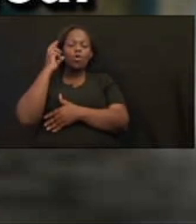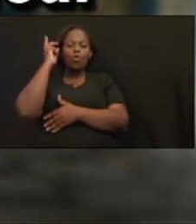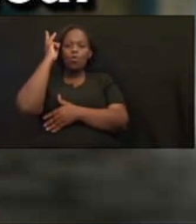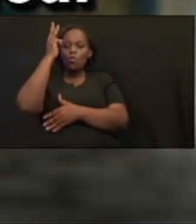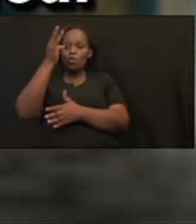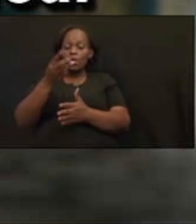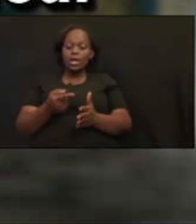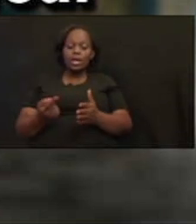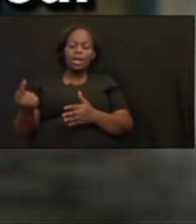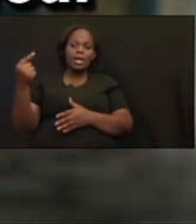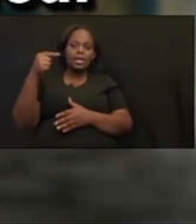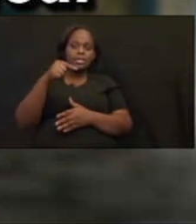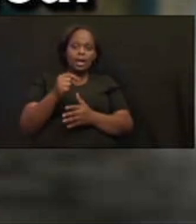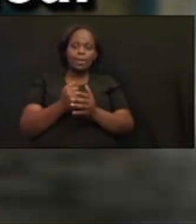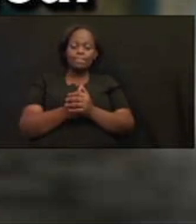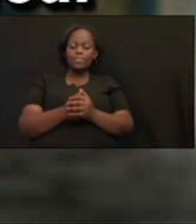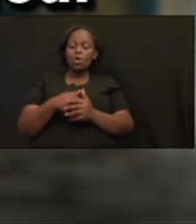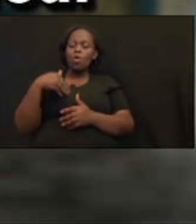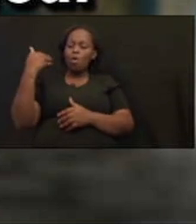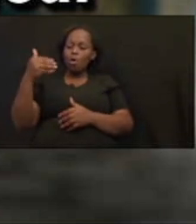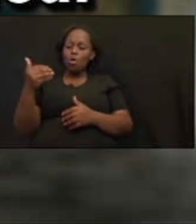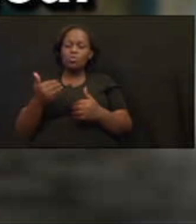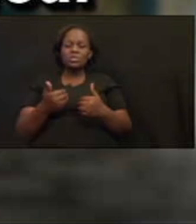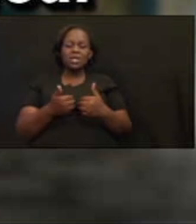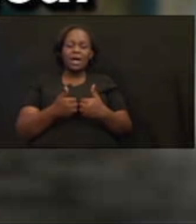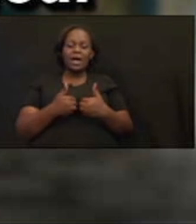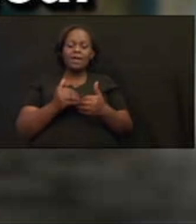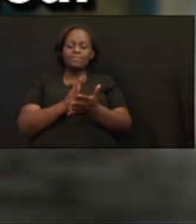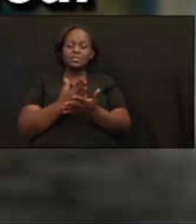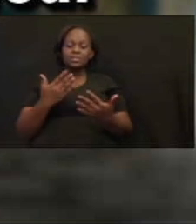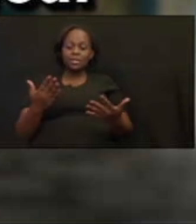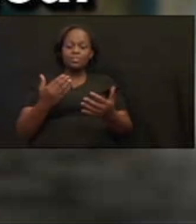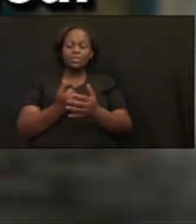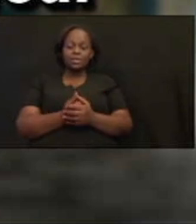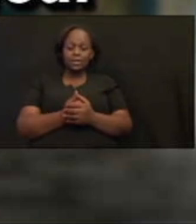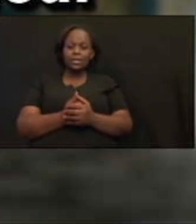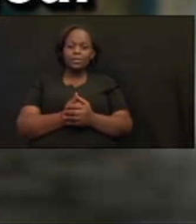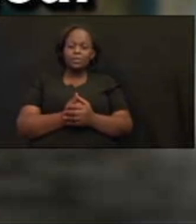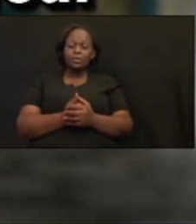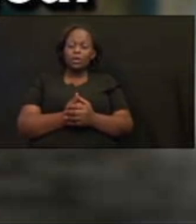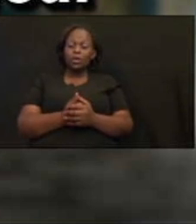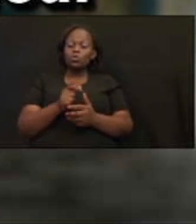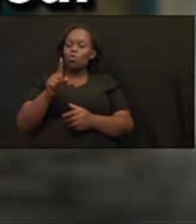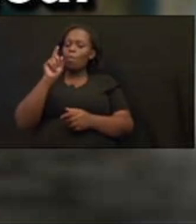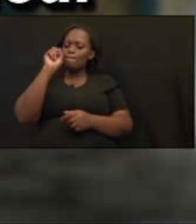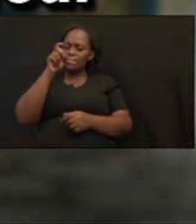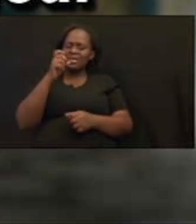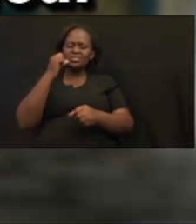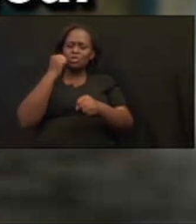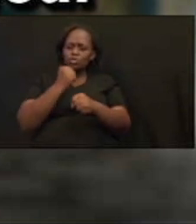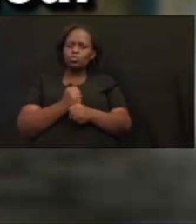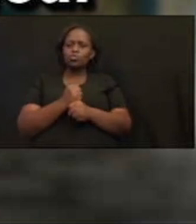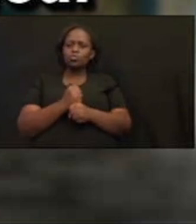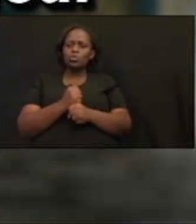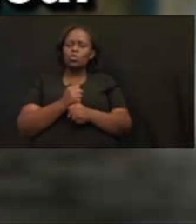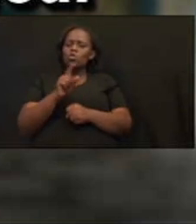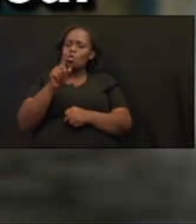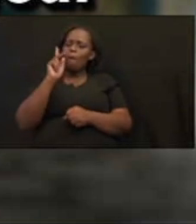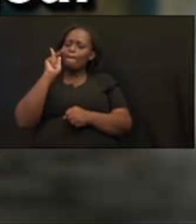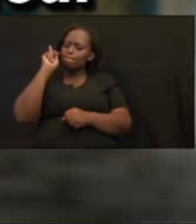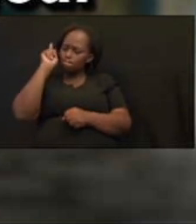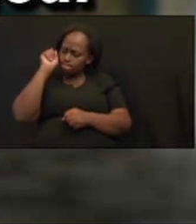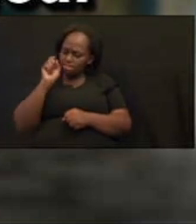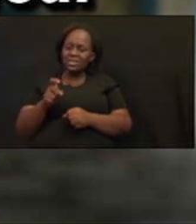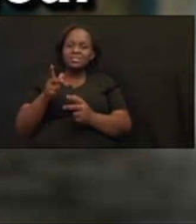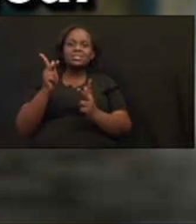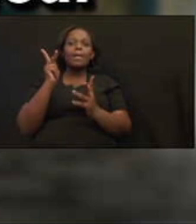do if you want to host God. There is always what to do. There is a participatory